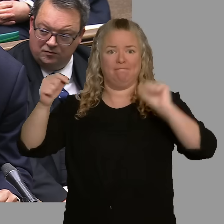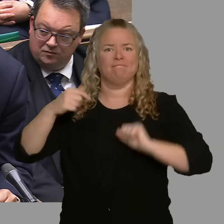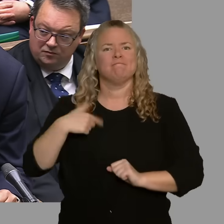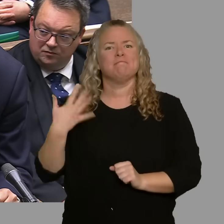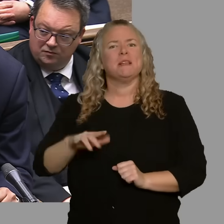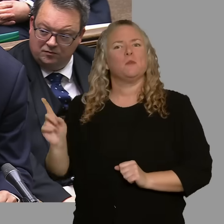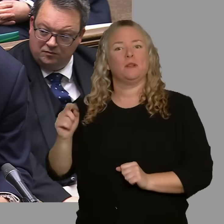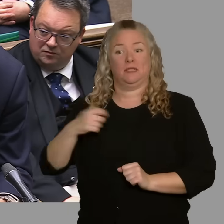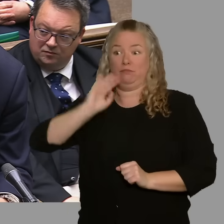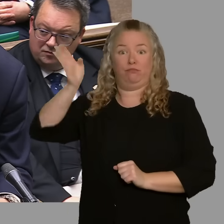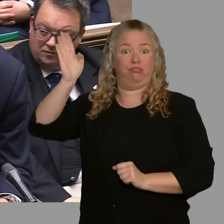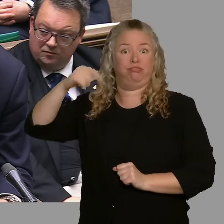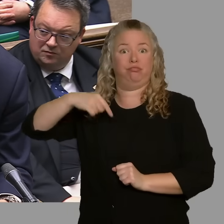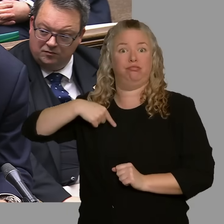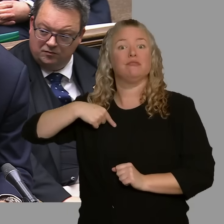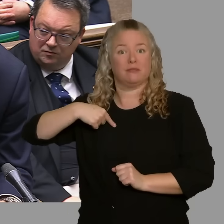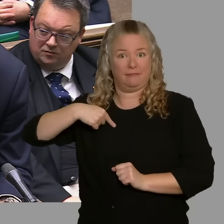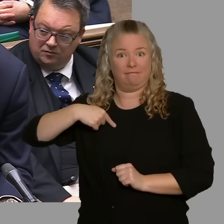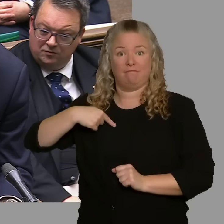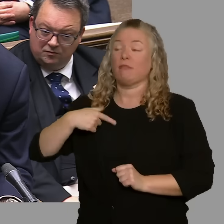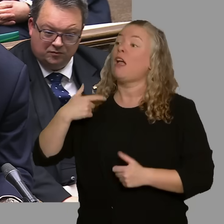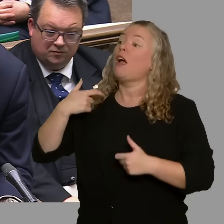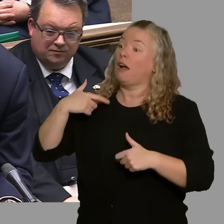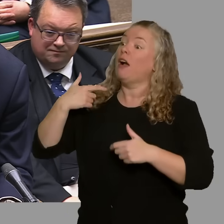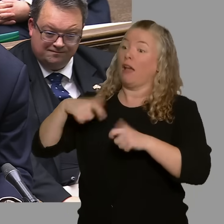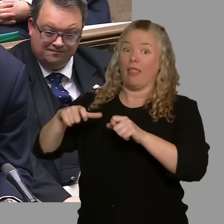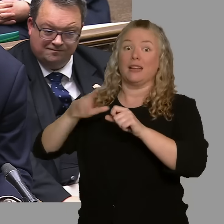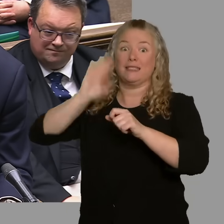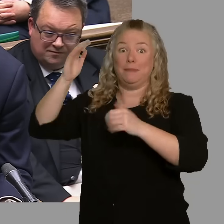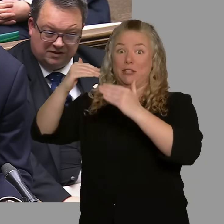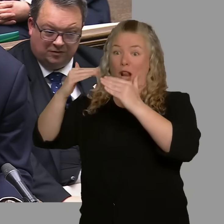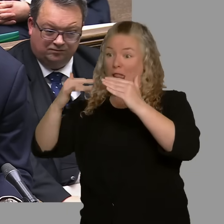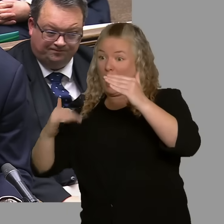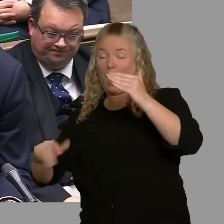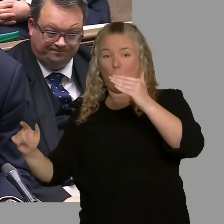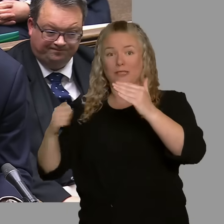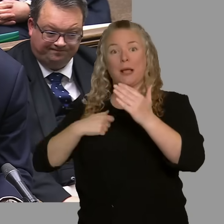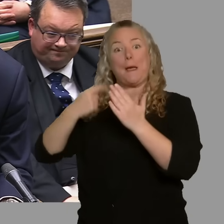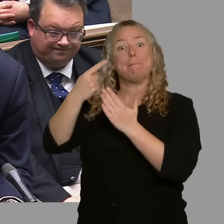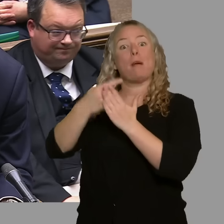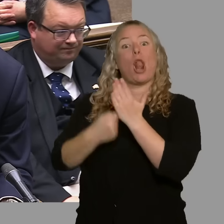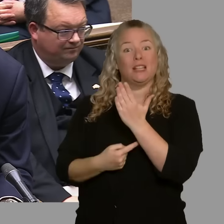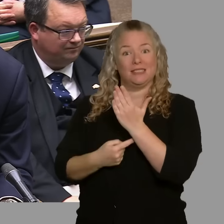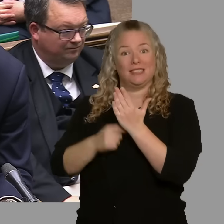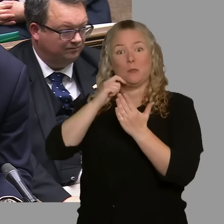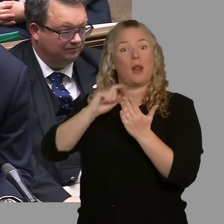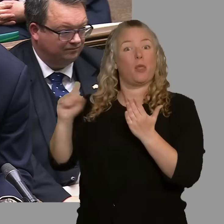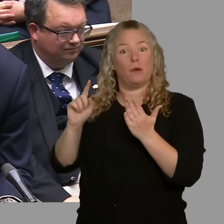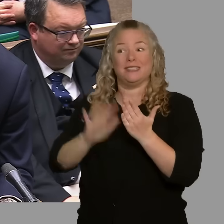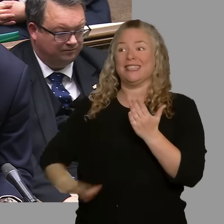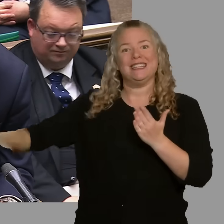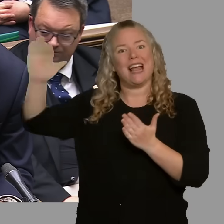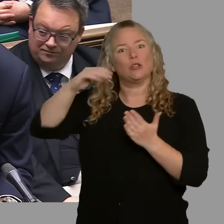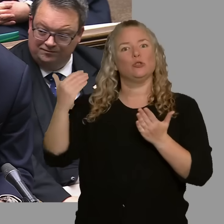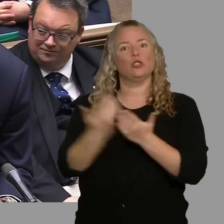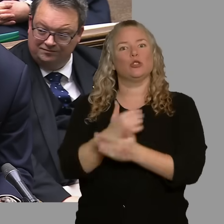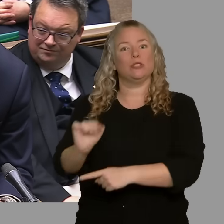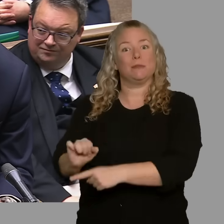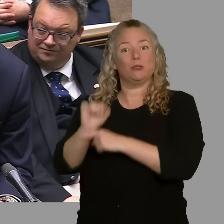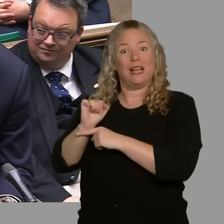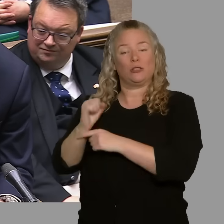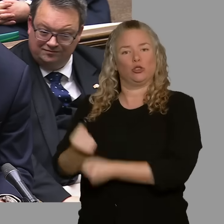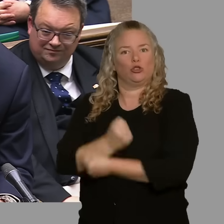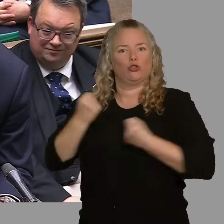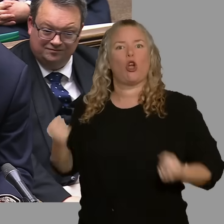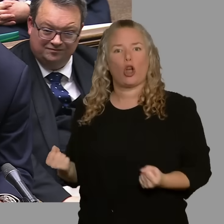wherever Beijing's actions pose a threat to our people or prosperity. And I